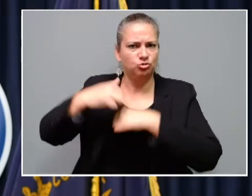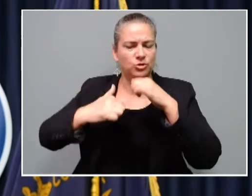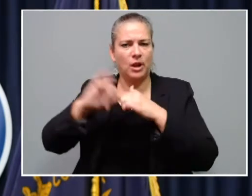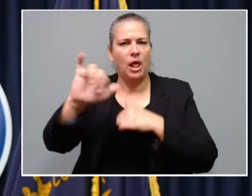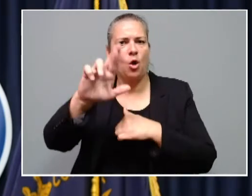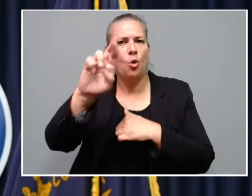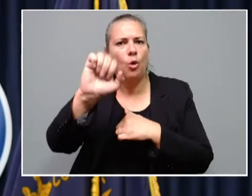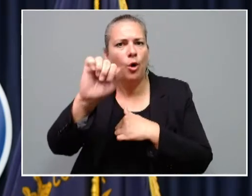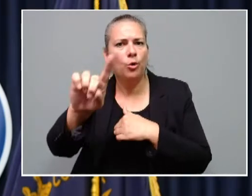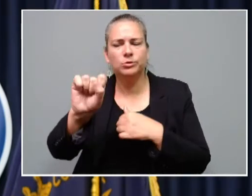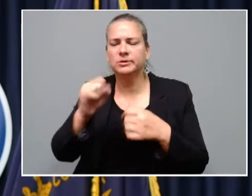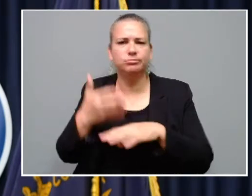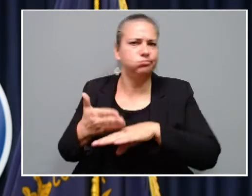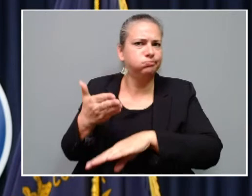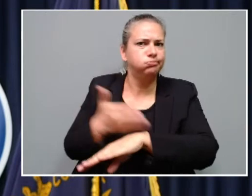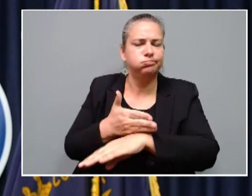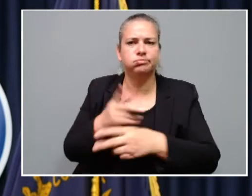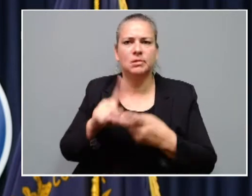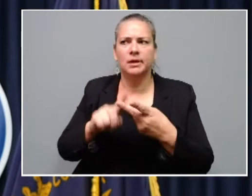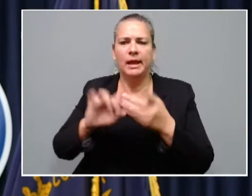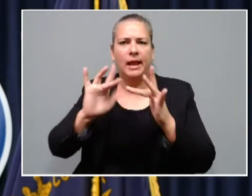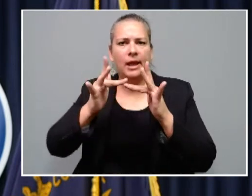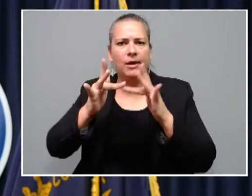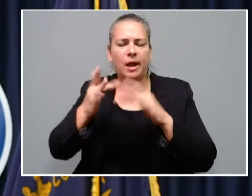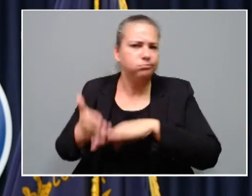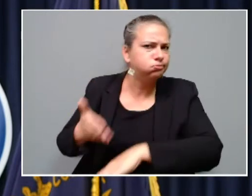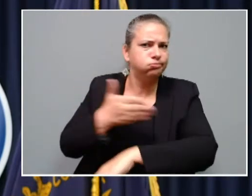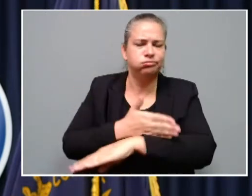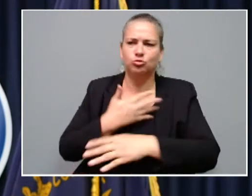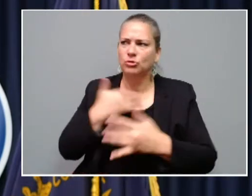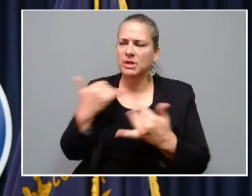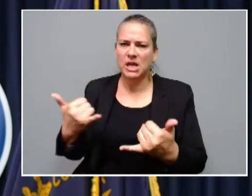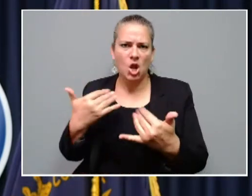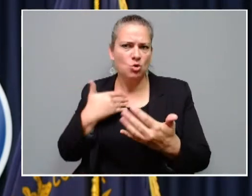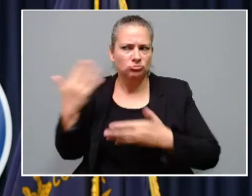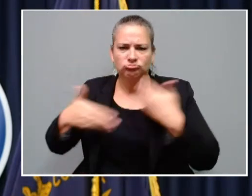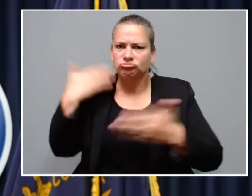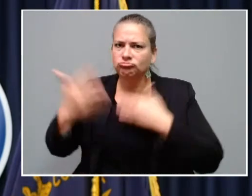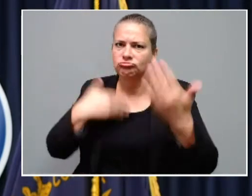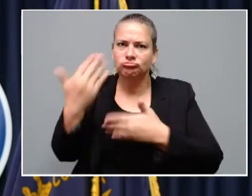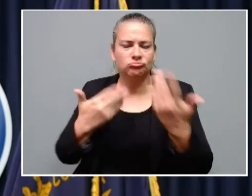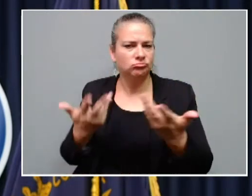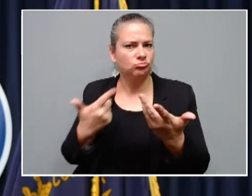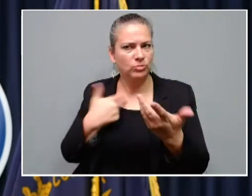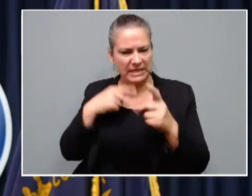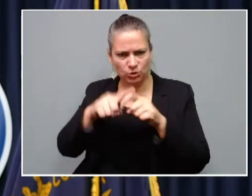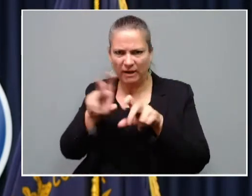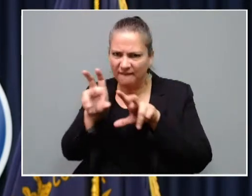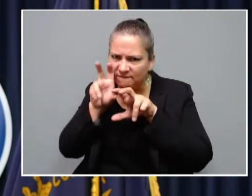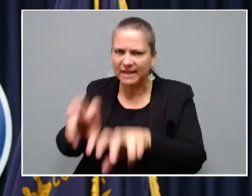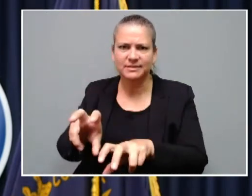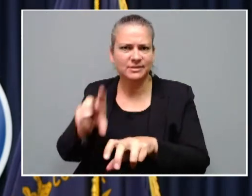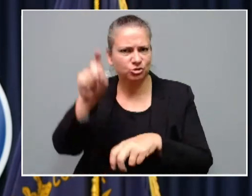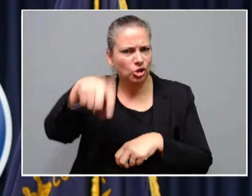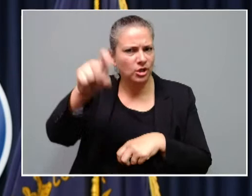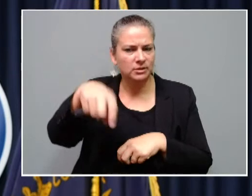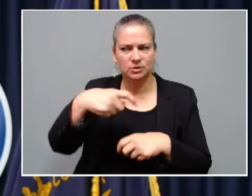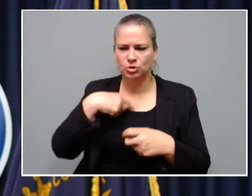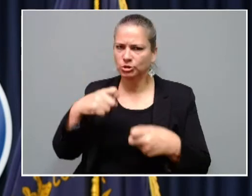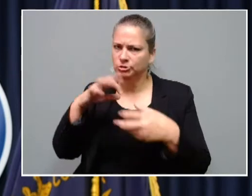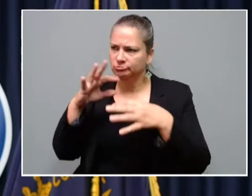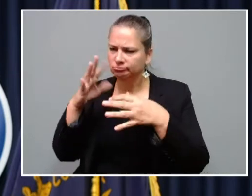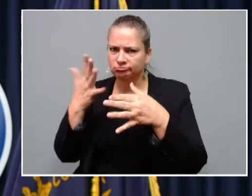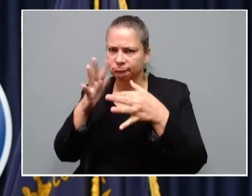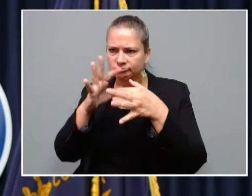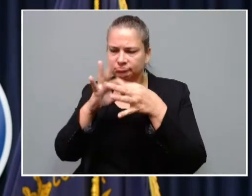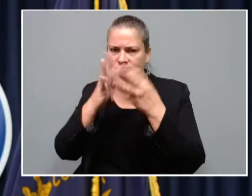to broadband, there is absolutely no stopping us. Now is the time to invest, and we can do that in coordination with the way that we